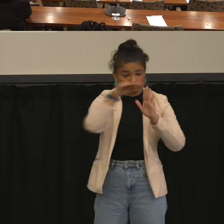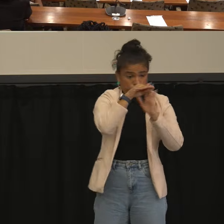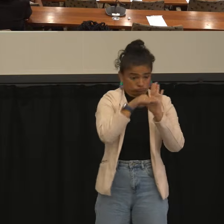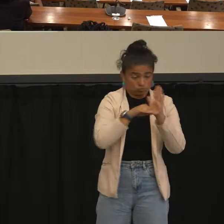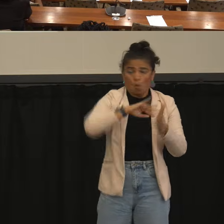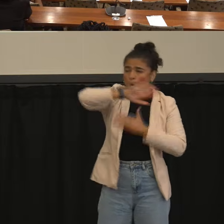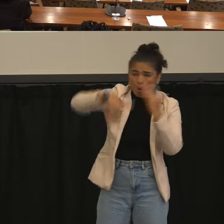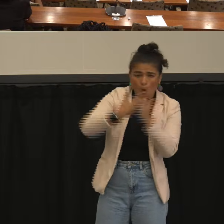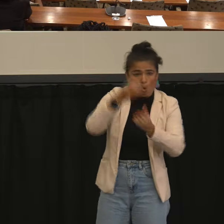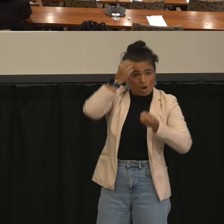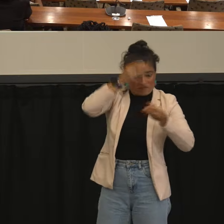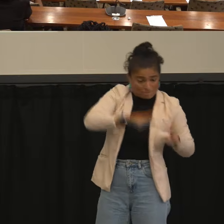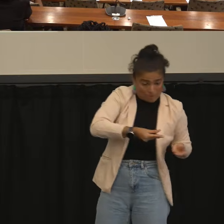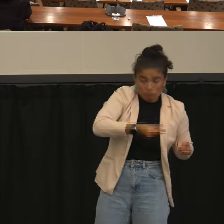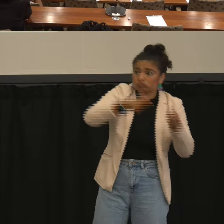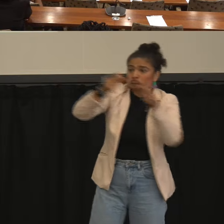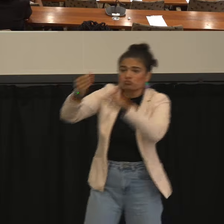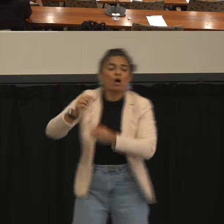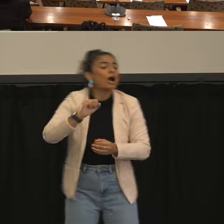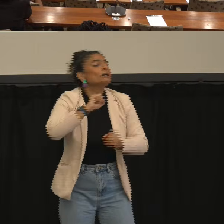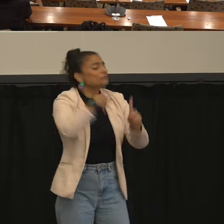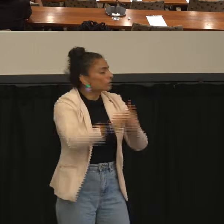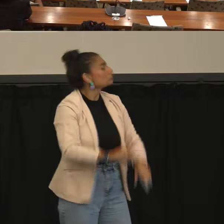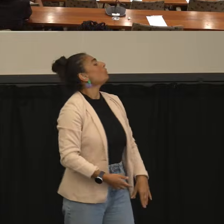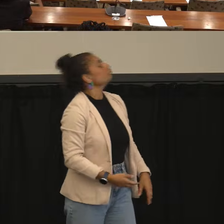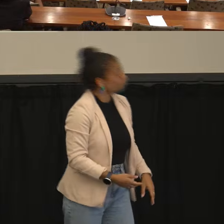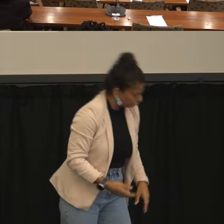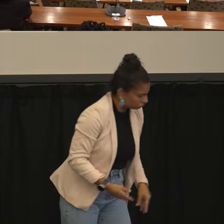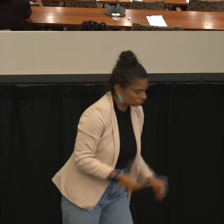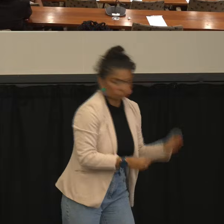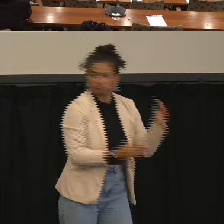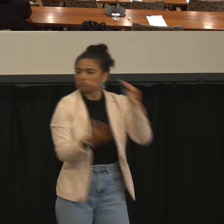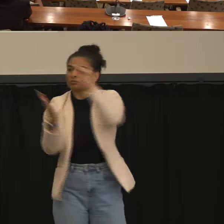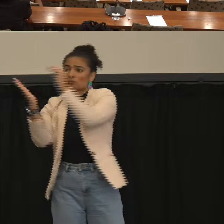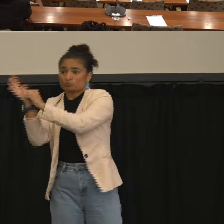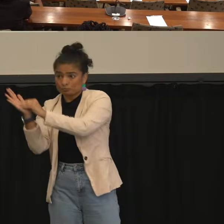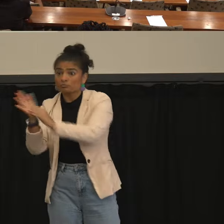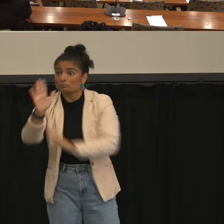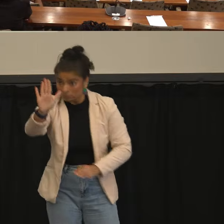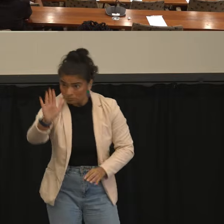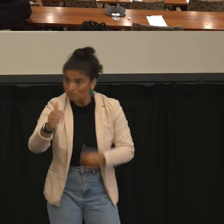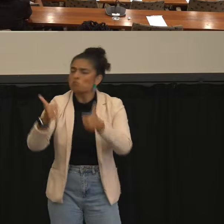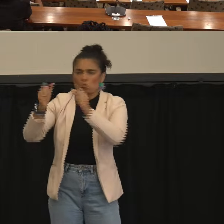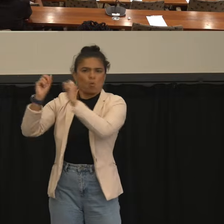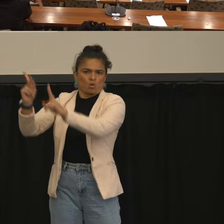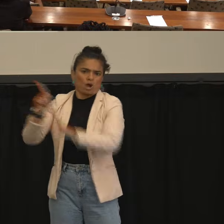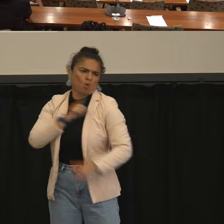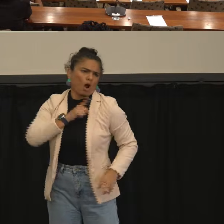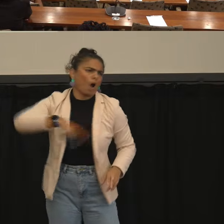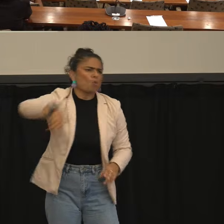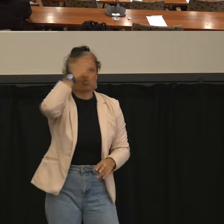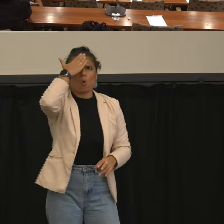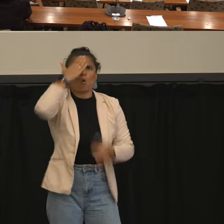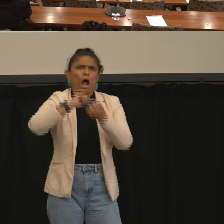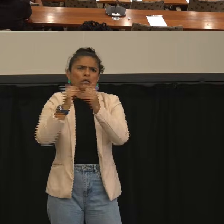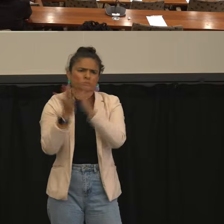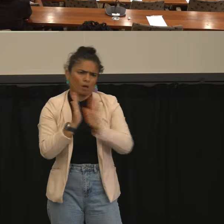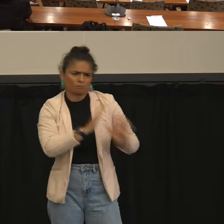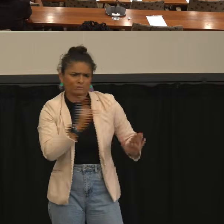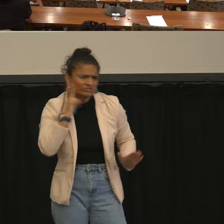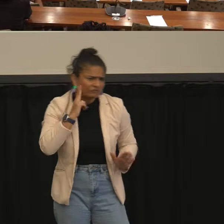hi, we have all this information. SADiLaR goes, great, let's put it on our website.